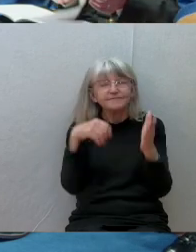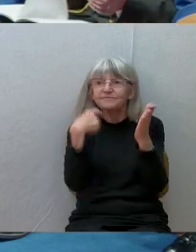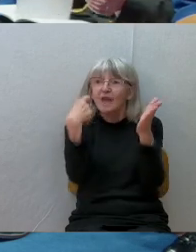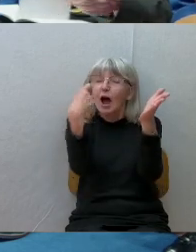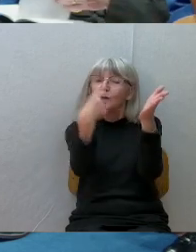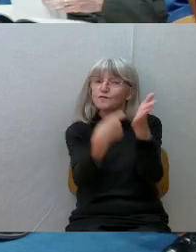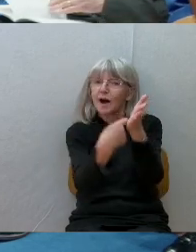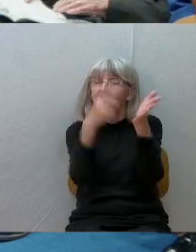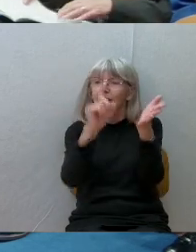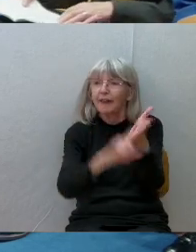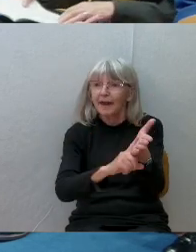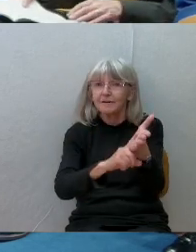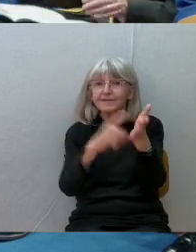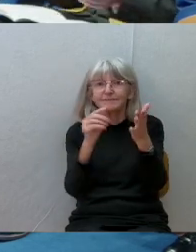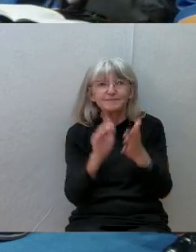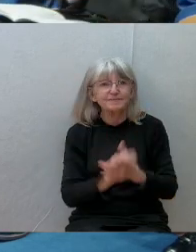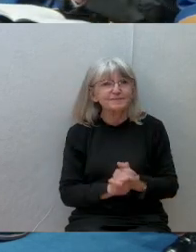Ryan Laird.